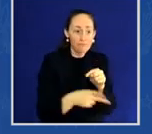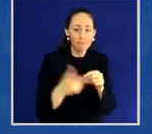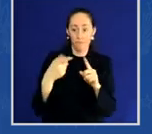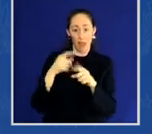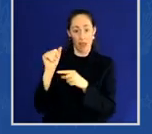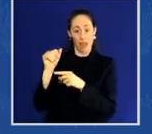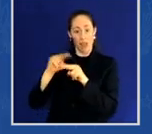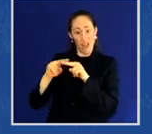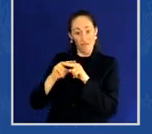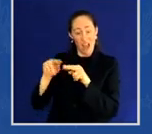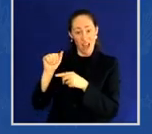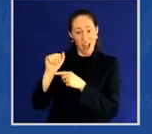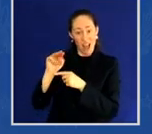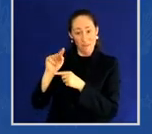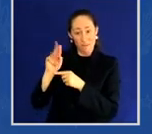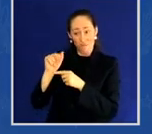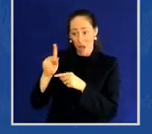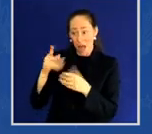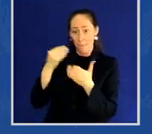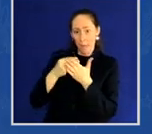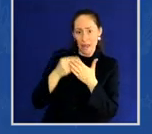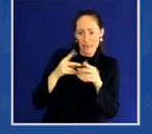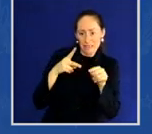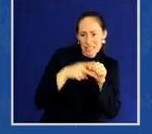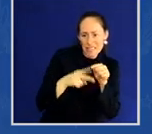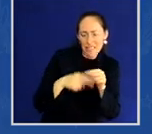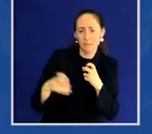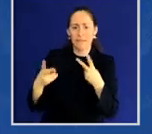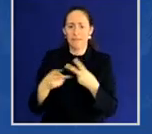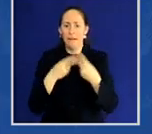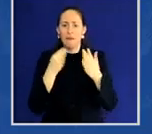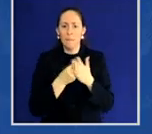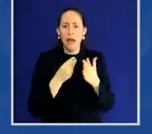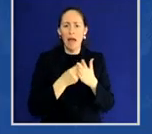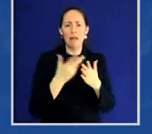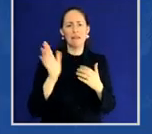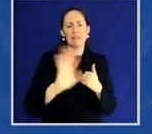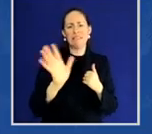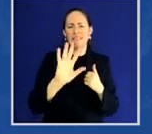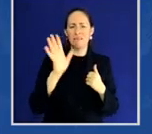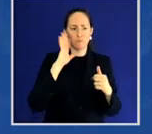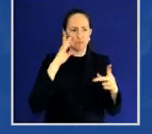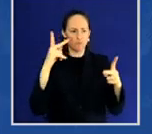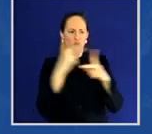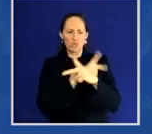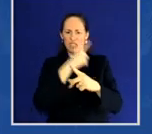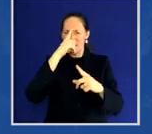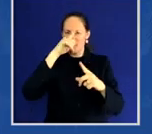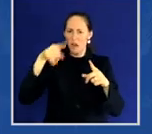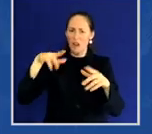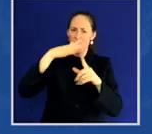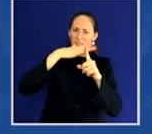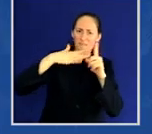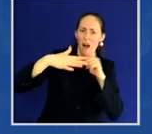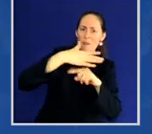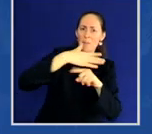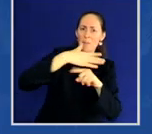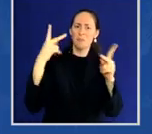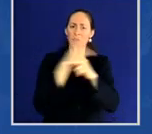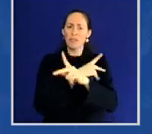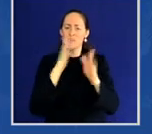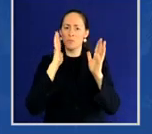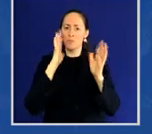economy. Amtrak carries 4 times as many riders between Washington and New York City as